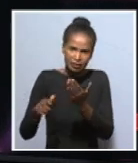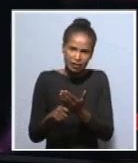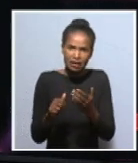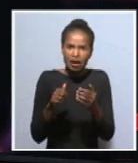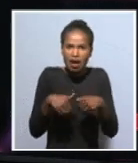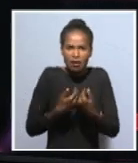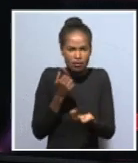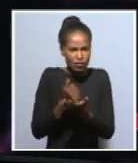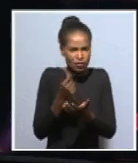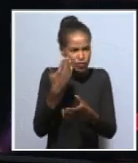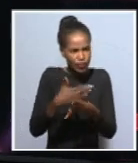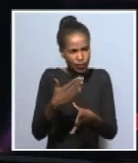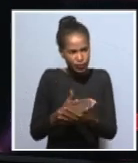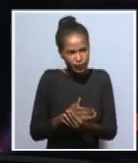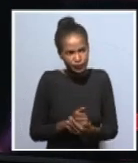is